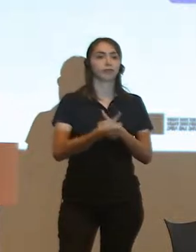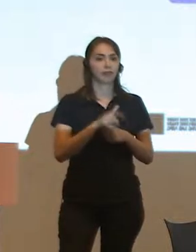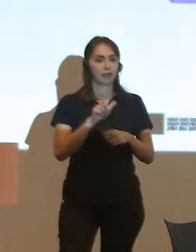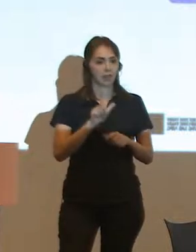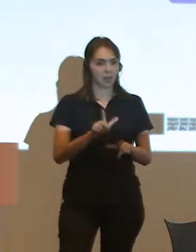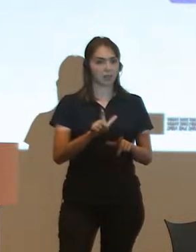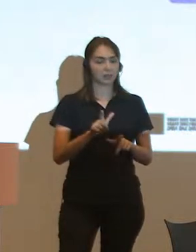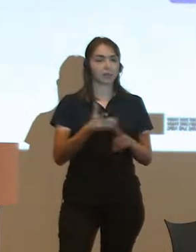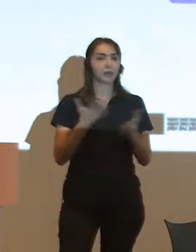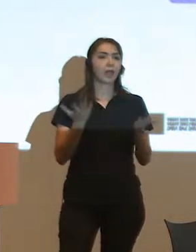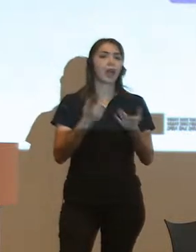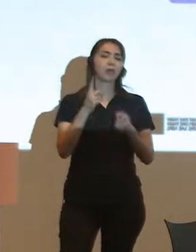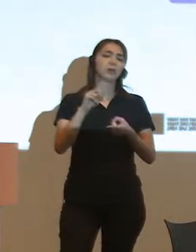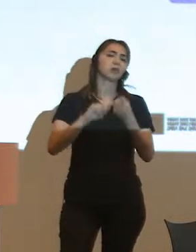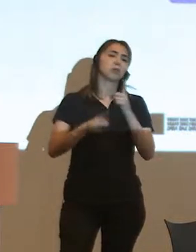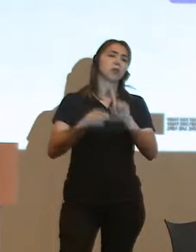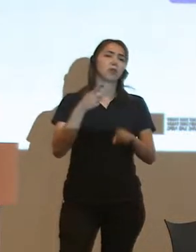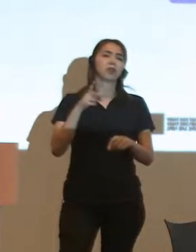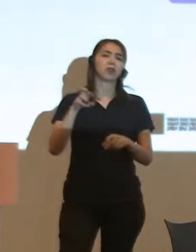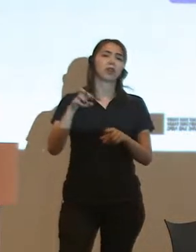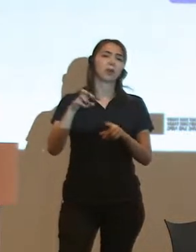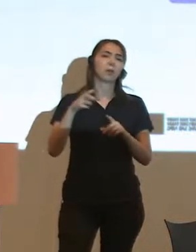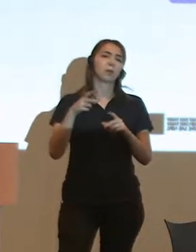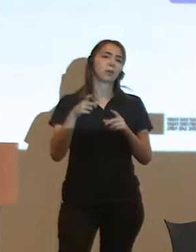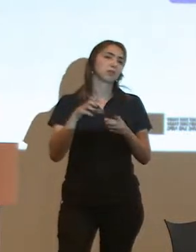being should this change